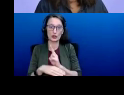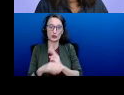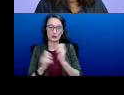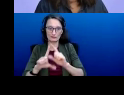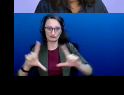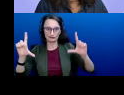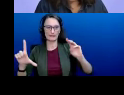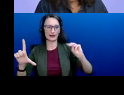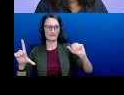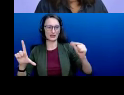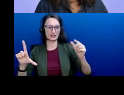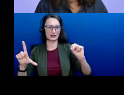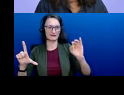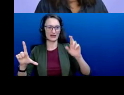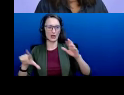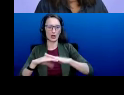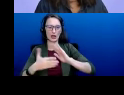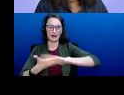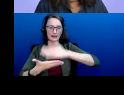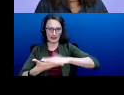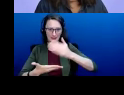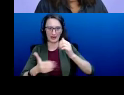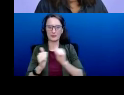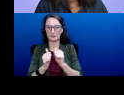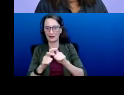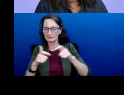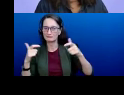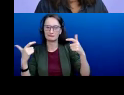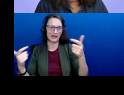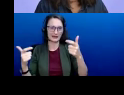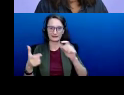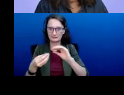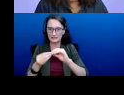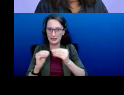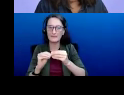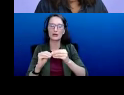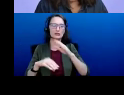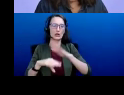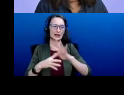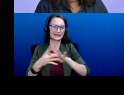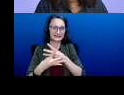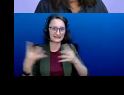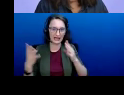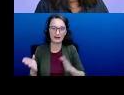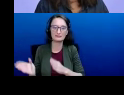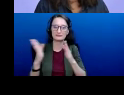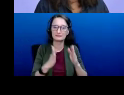with enlarged numbers in Excel, an image of a person at a computer utilizing Supernova